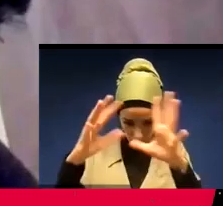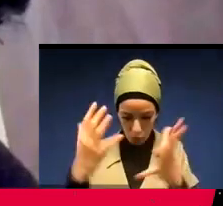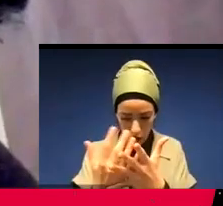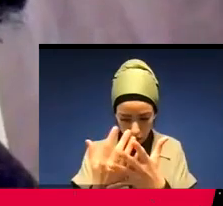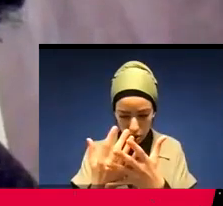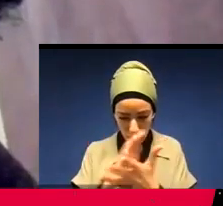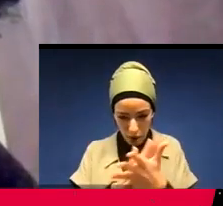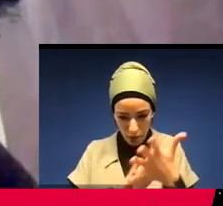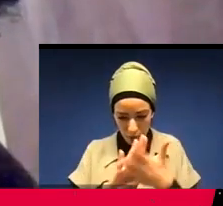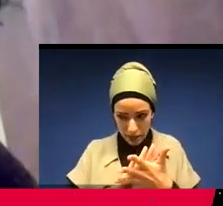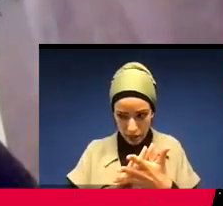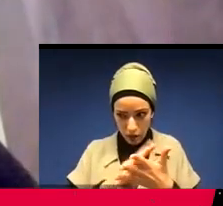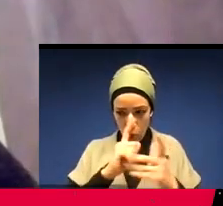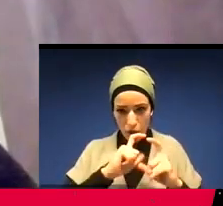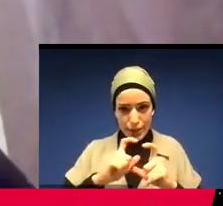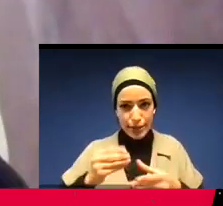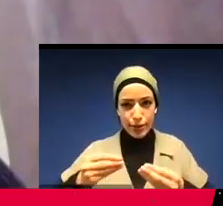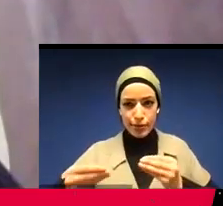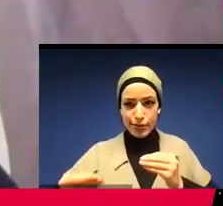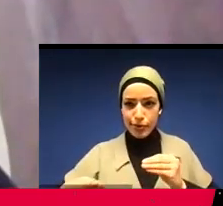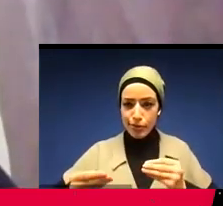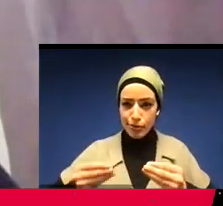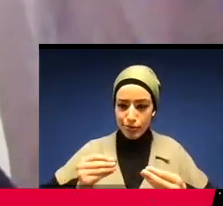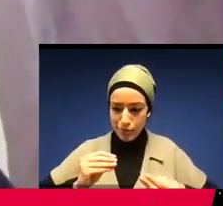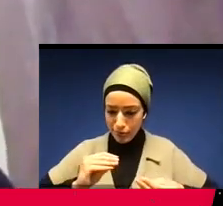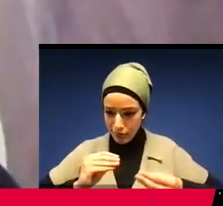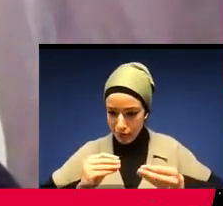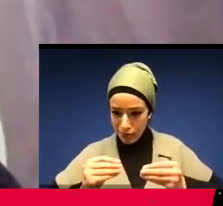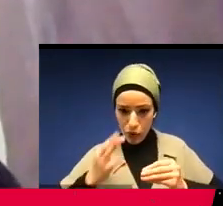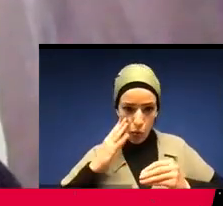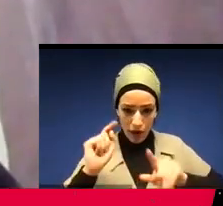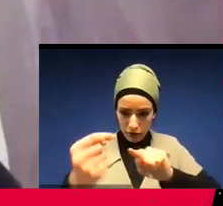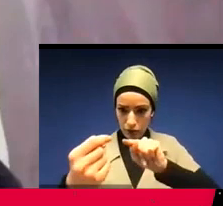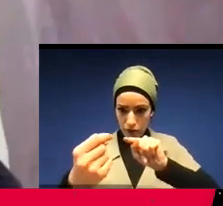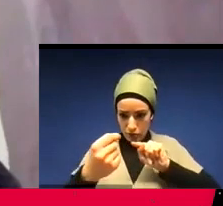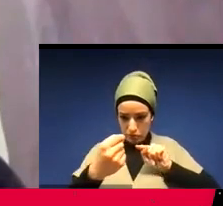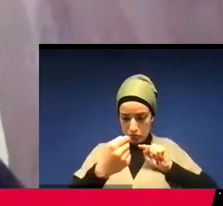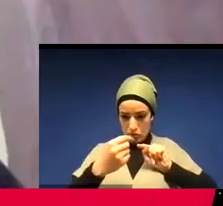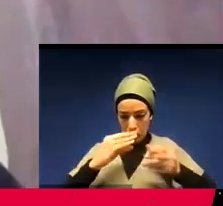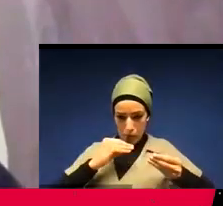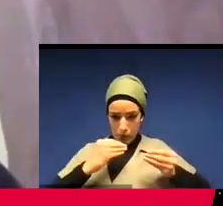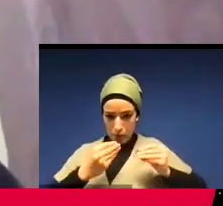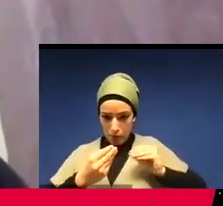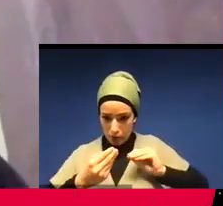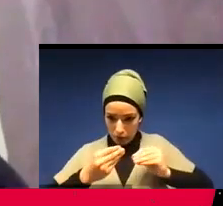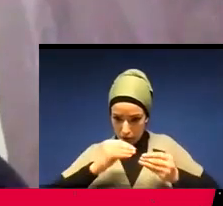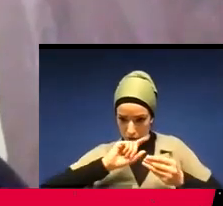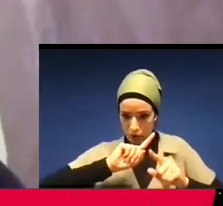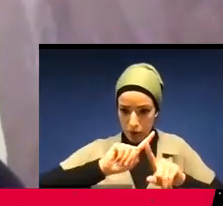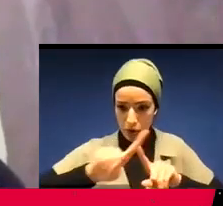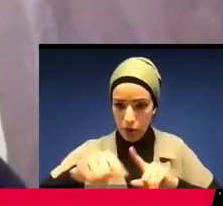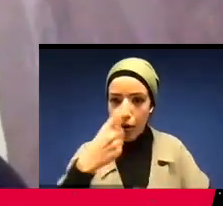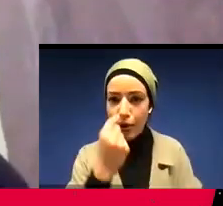world, we allow ourselves to remain fluid, to be reactive and to respond to the challenges that